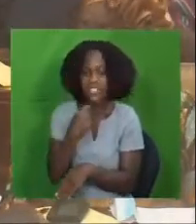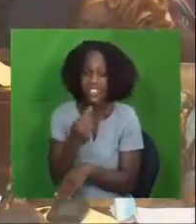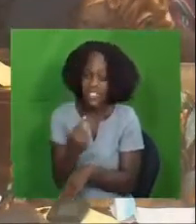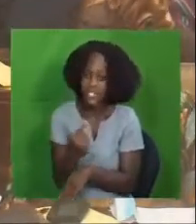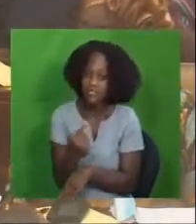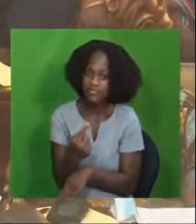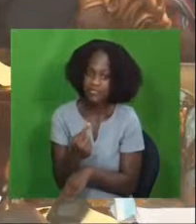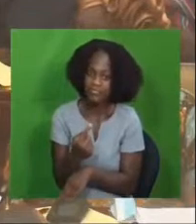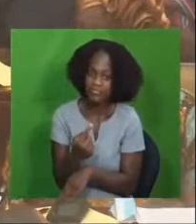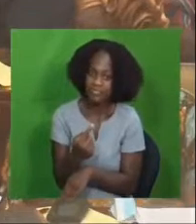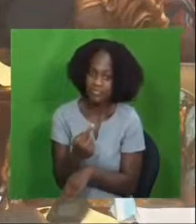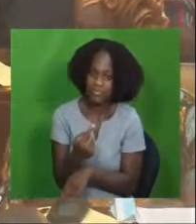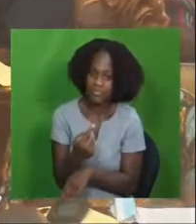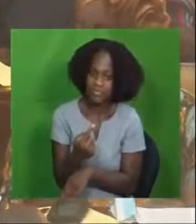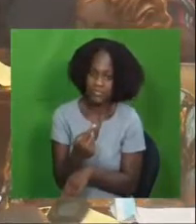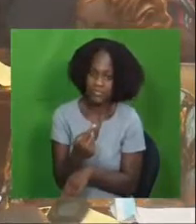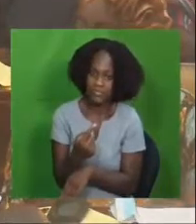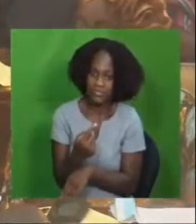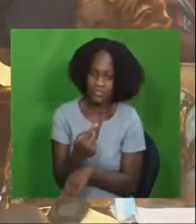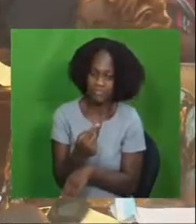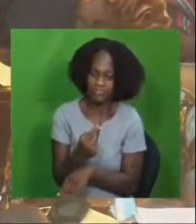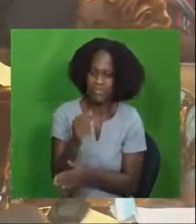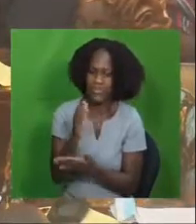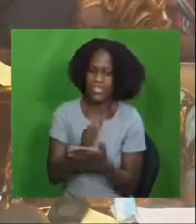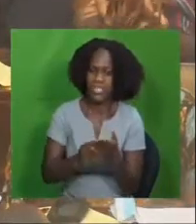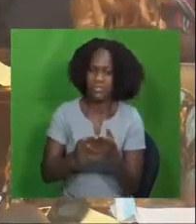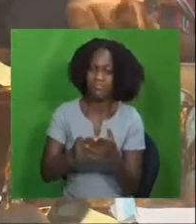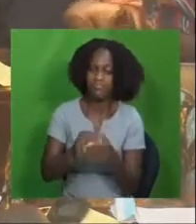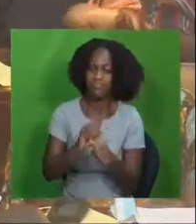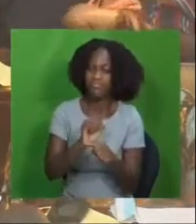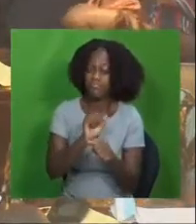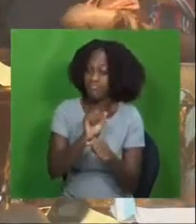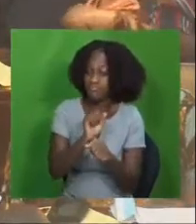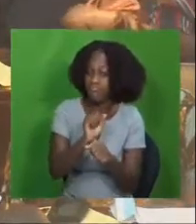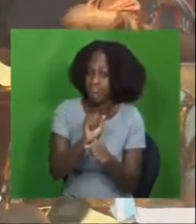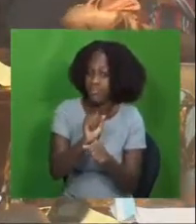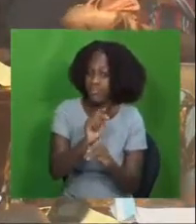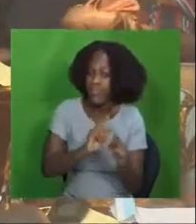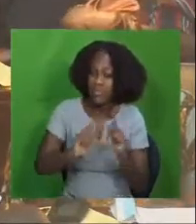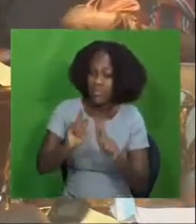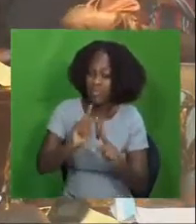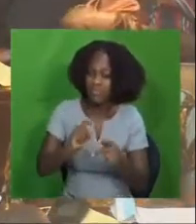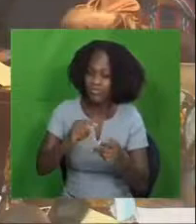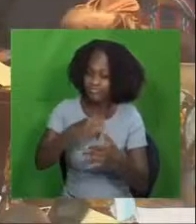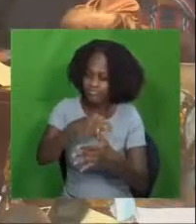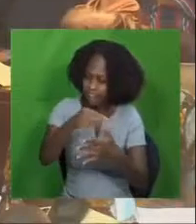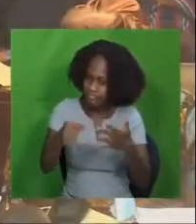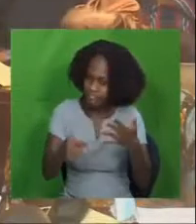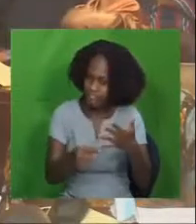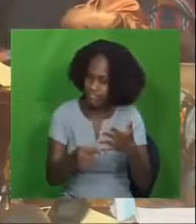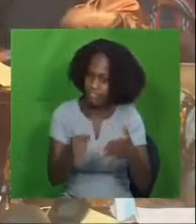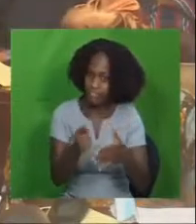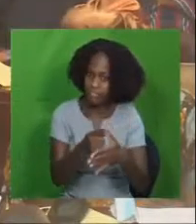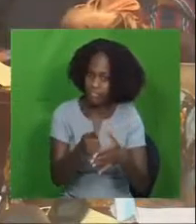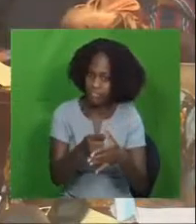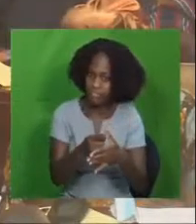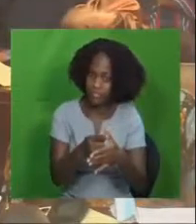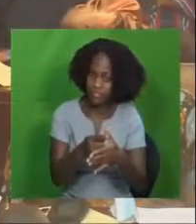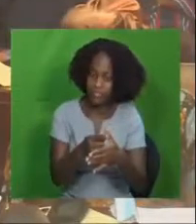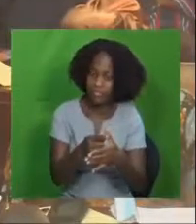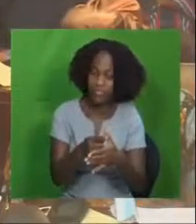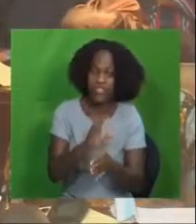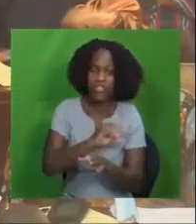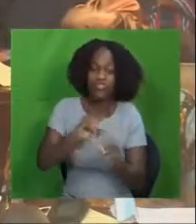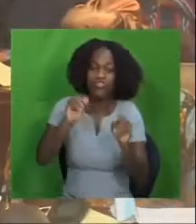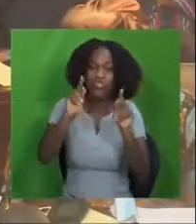exempting these category of workers, this category of lines. One, the act ensures that